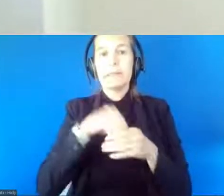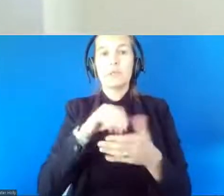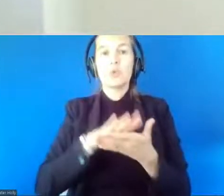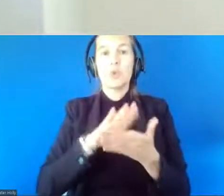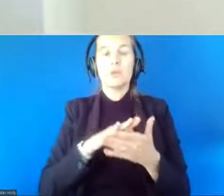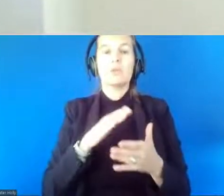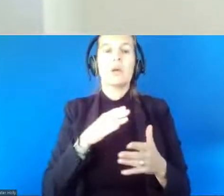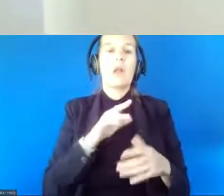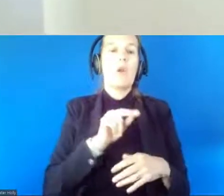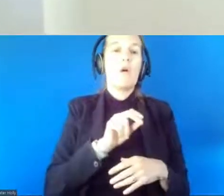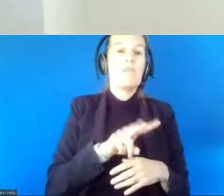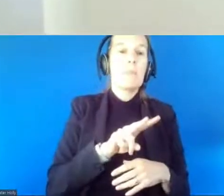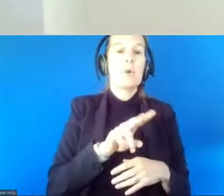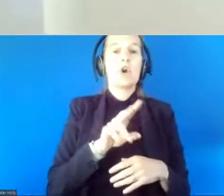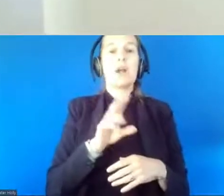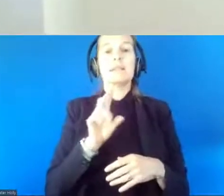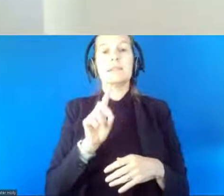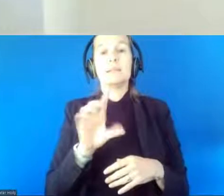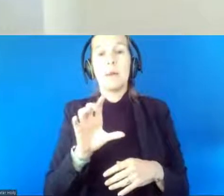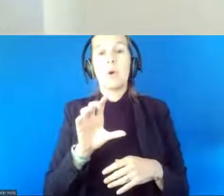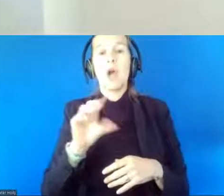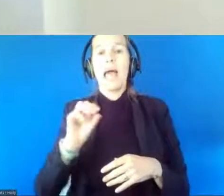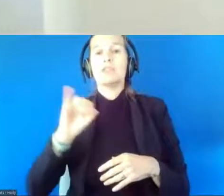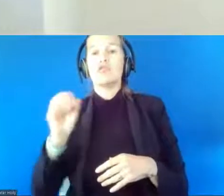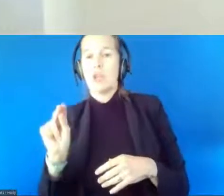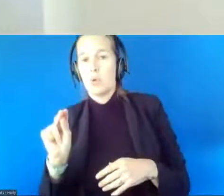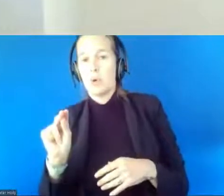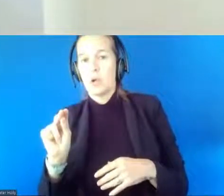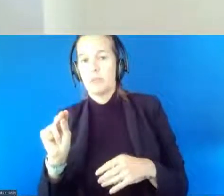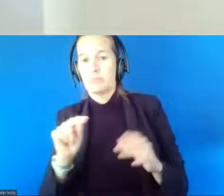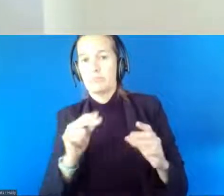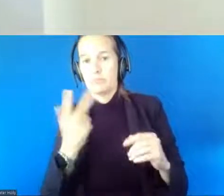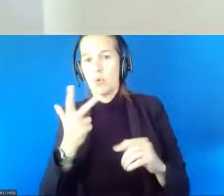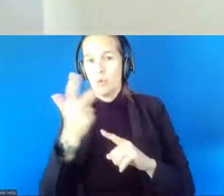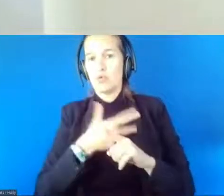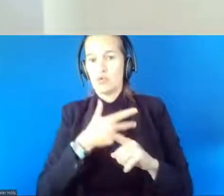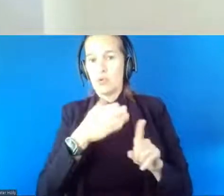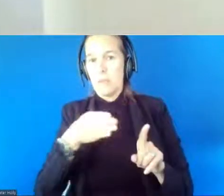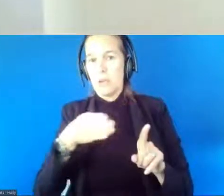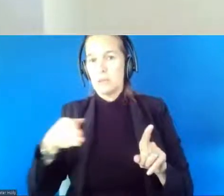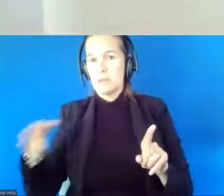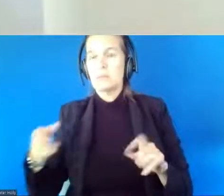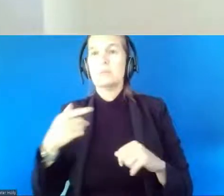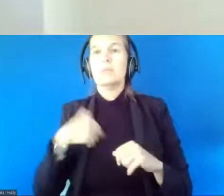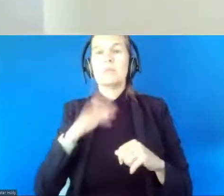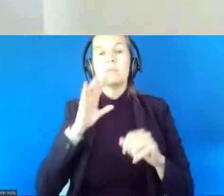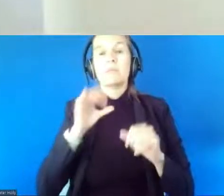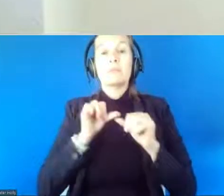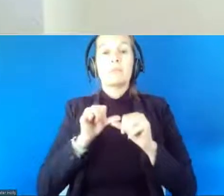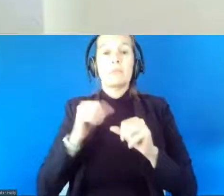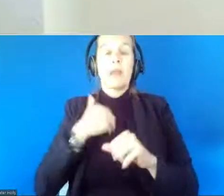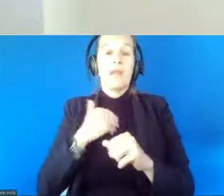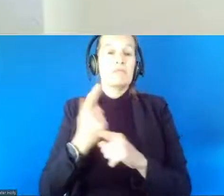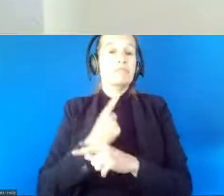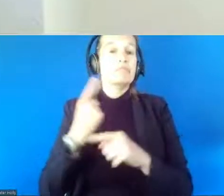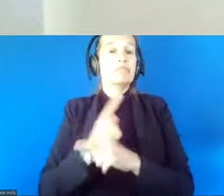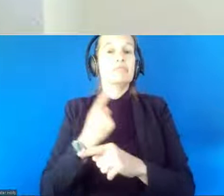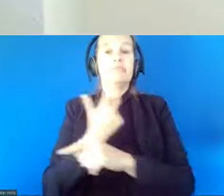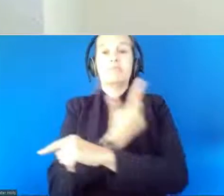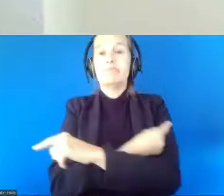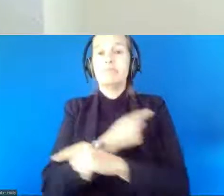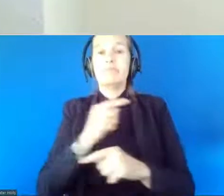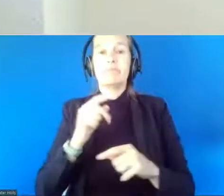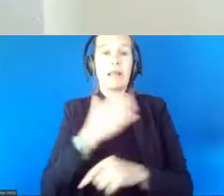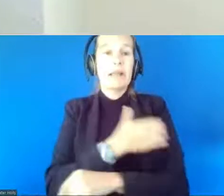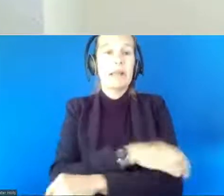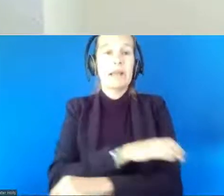December, and January. We continue to have regular COVID vaccine clinics at our public health